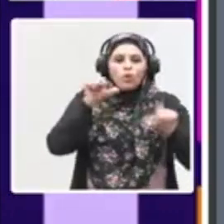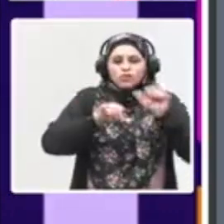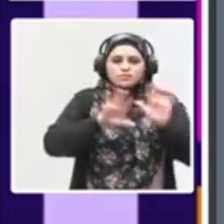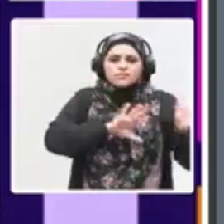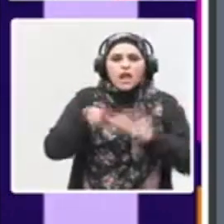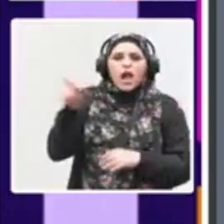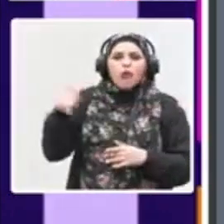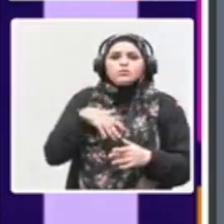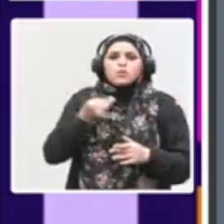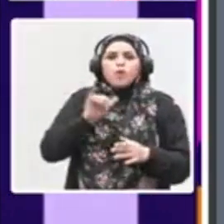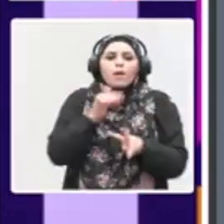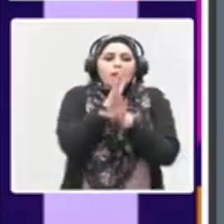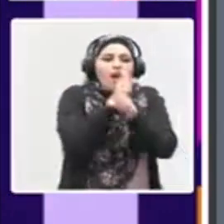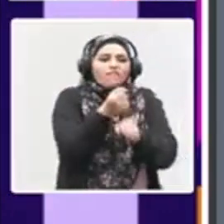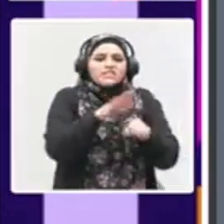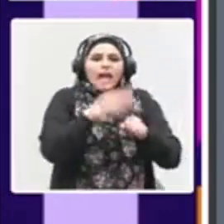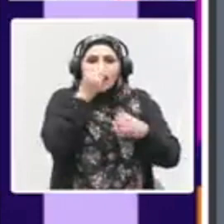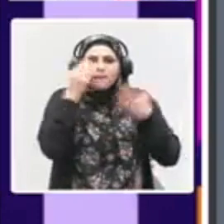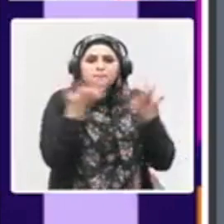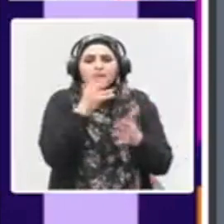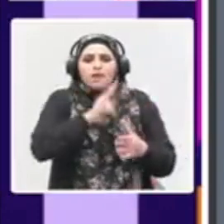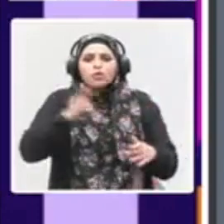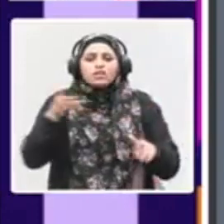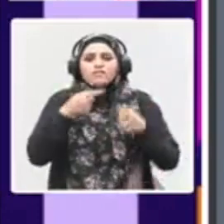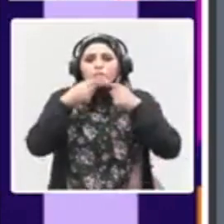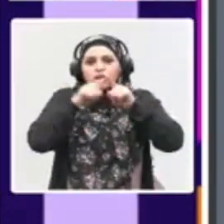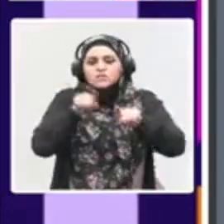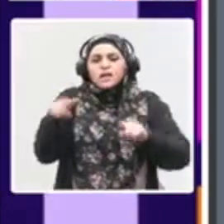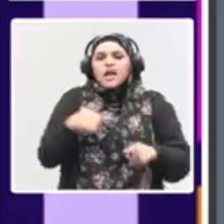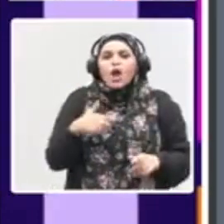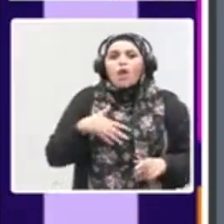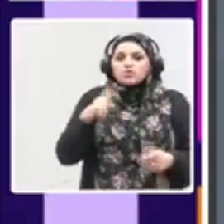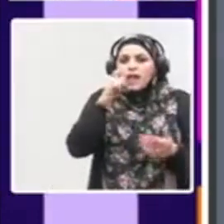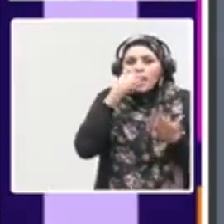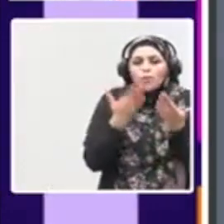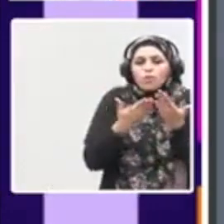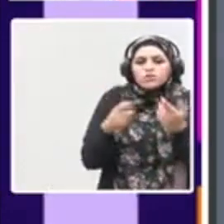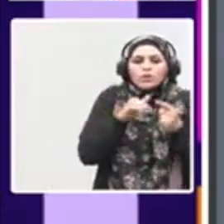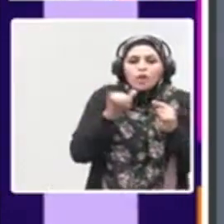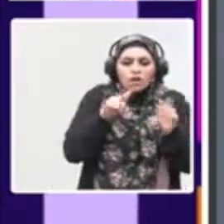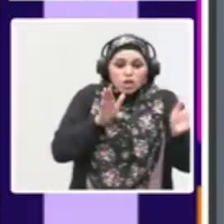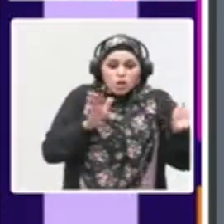what green, environmentally friendly film and TV production can look like.